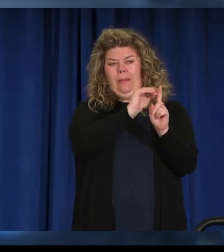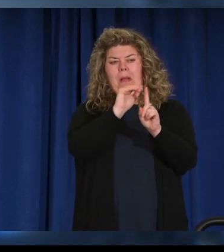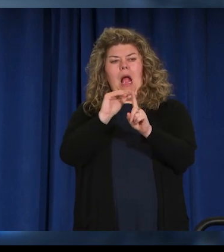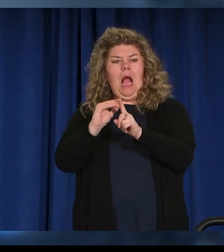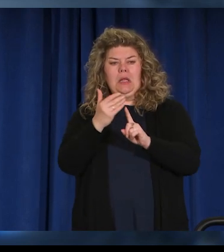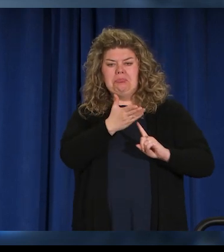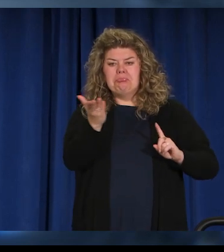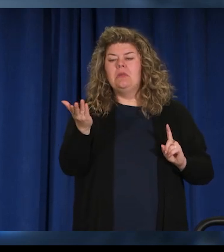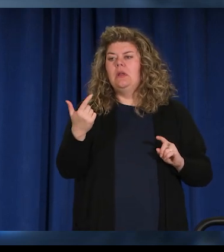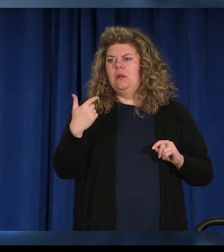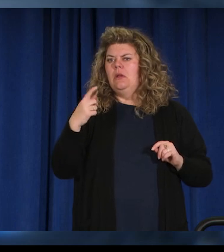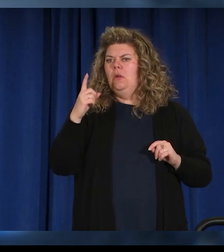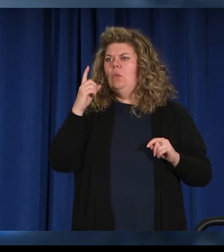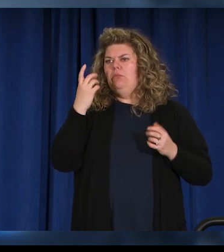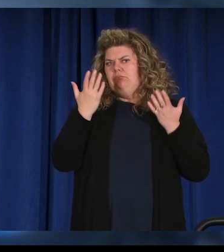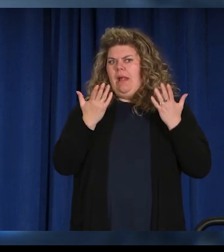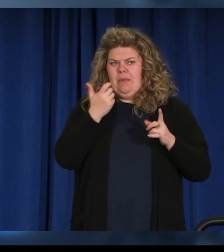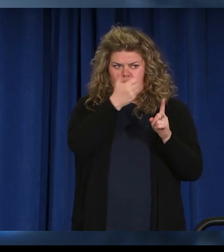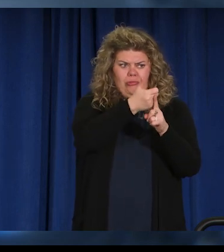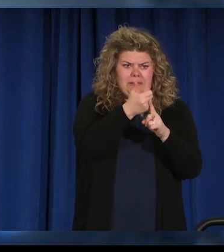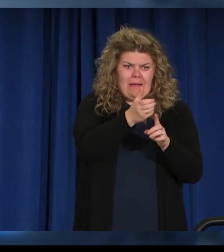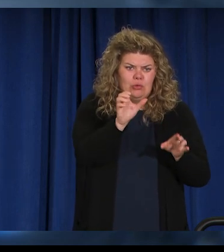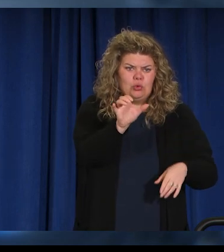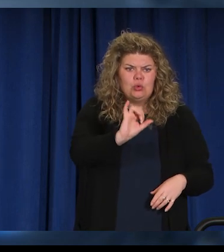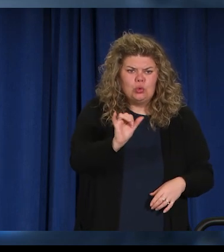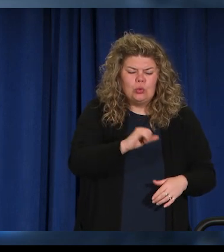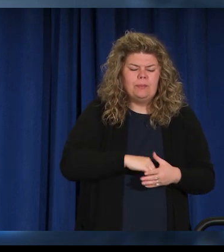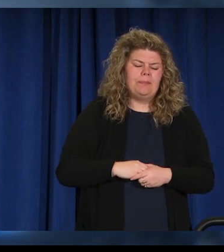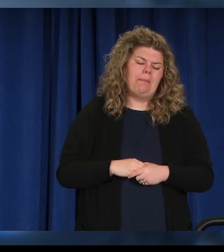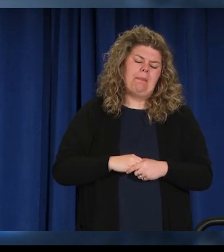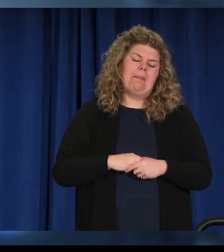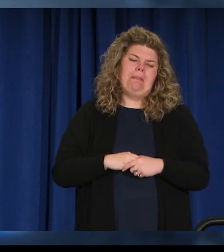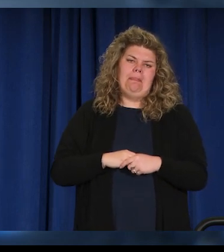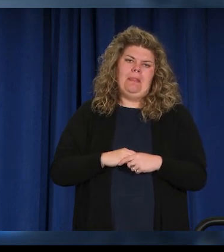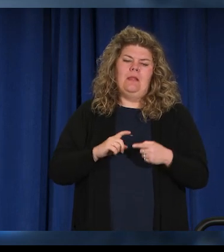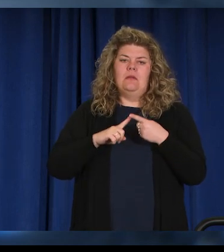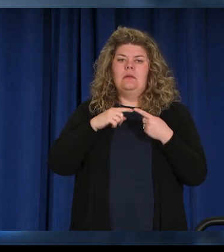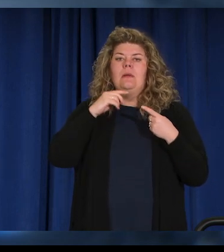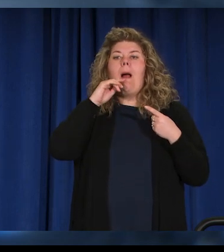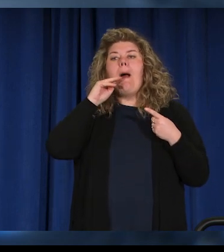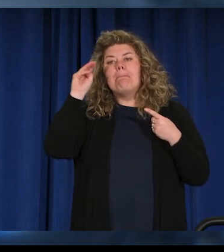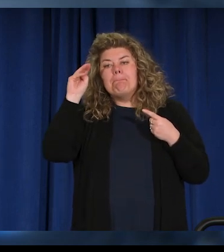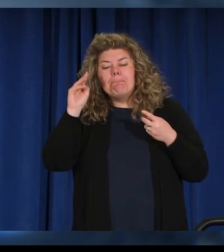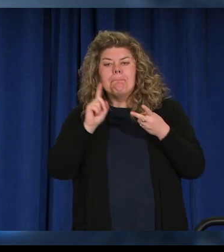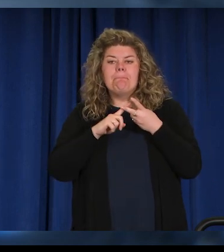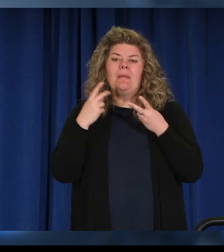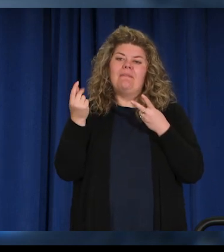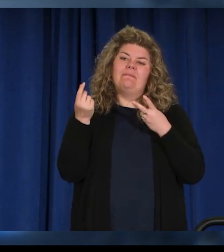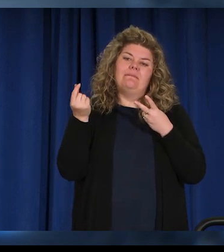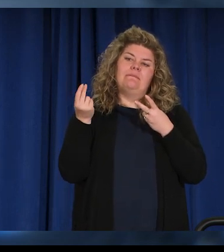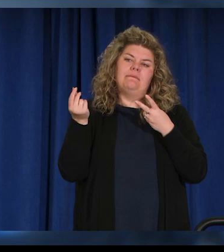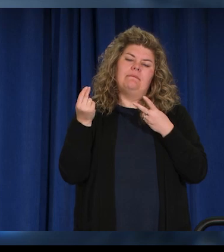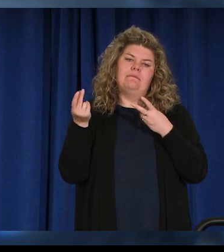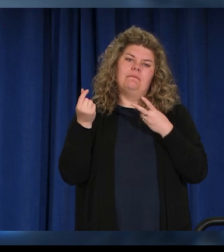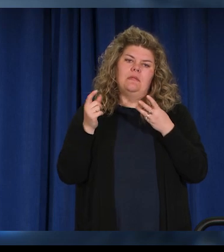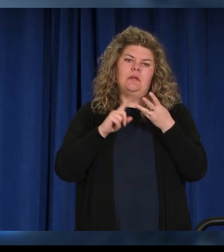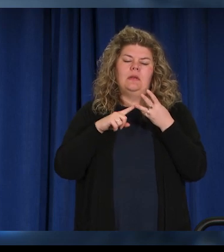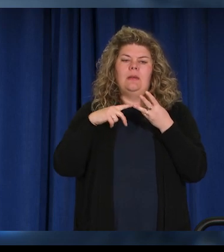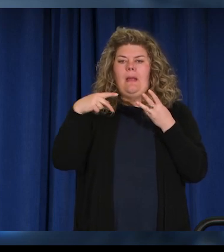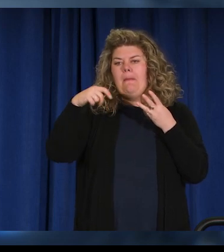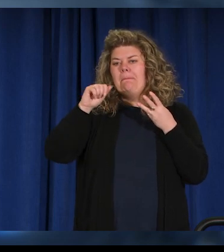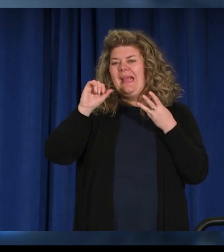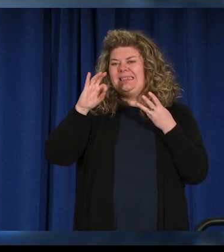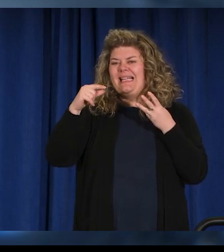us that we probably do a number of these ourselves. So humming, snapping our fingers repeatedly,